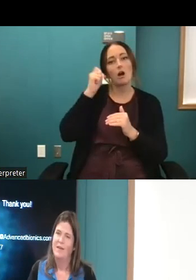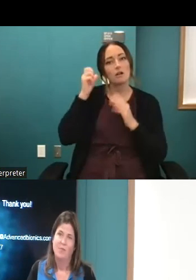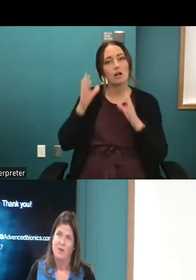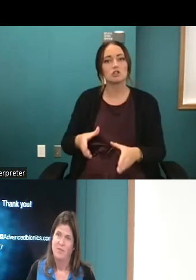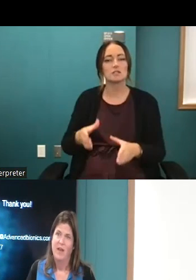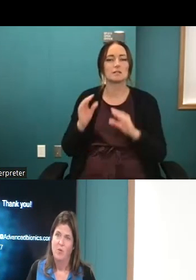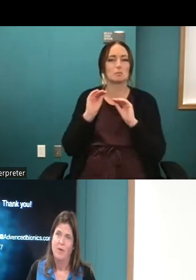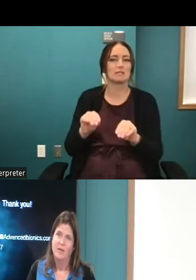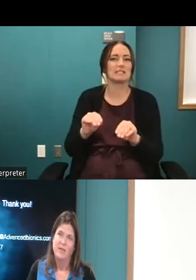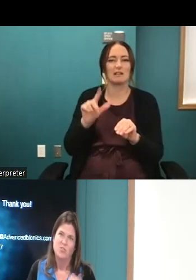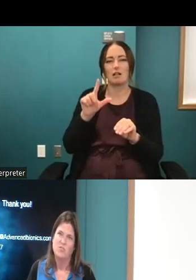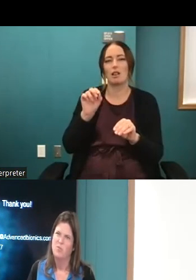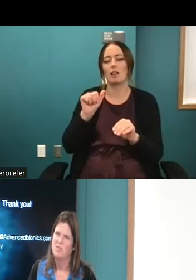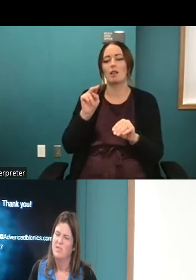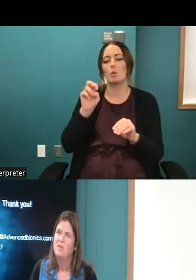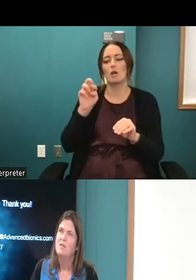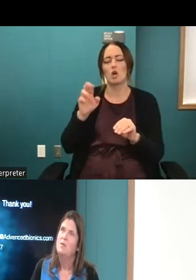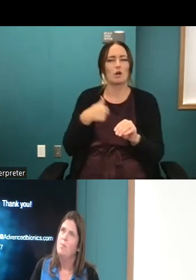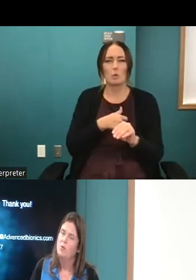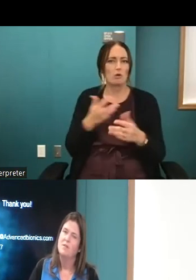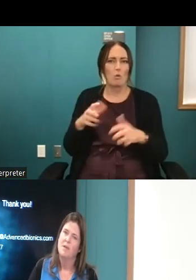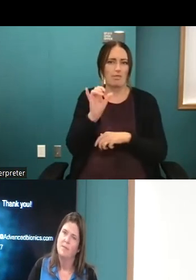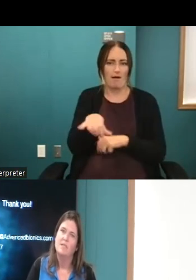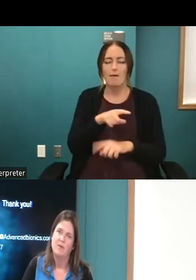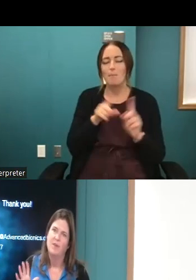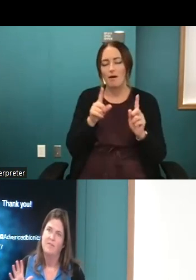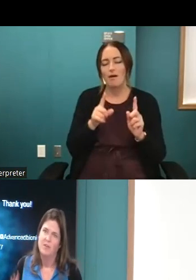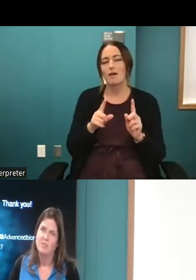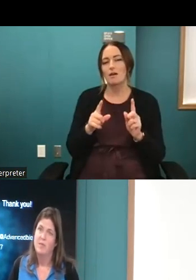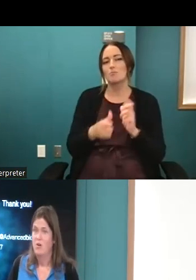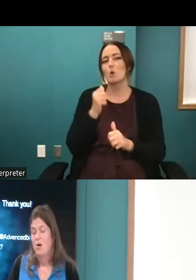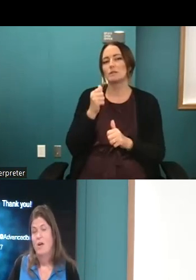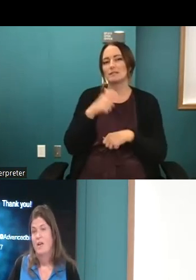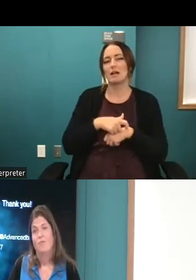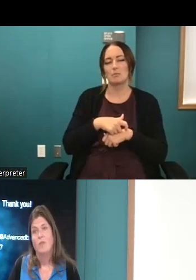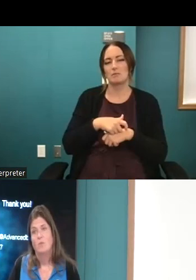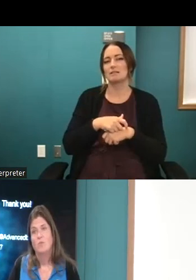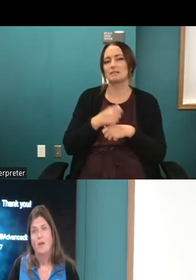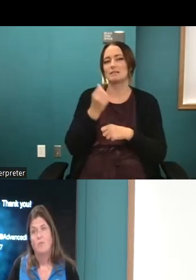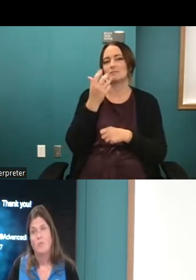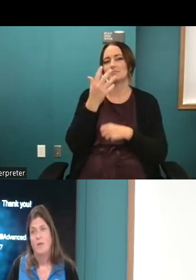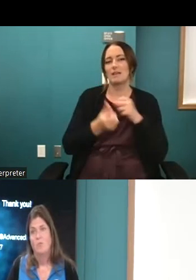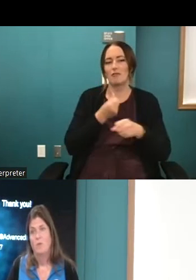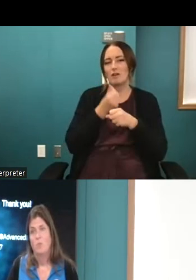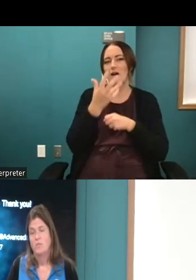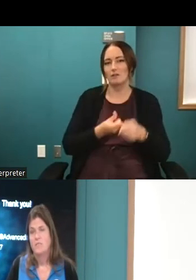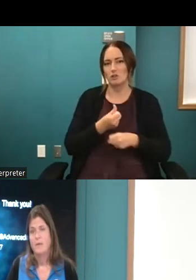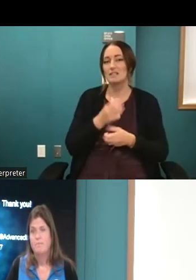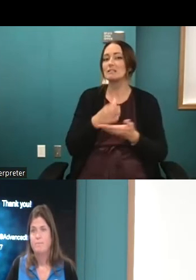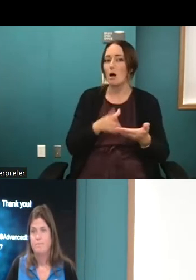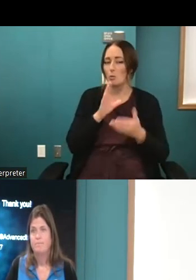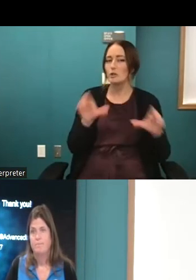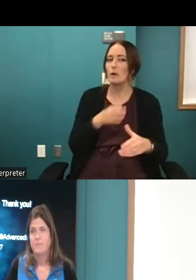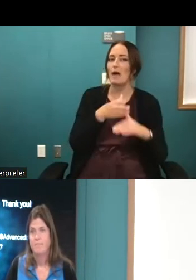We don't want anyone off the air, but insurance most of them, it's every 5 years, but there are a handful that will do it after 3 when the warranty's